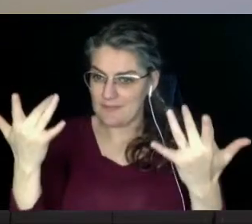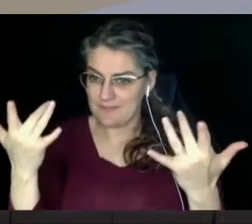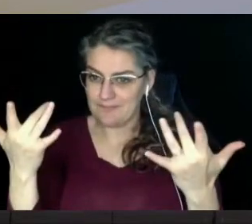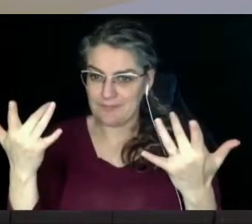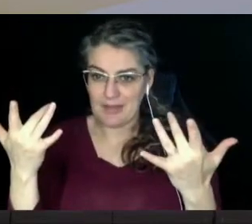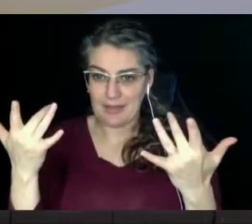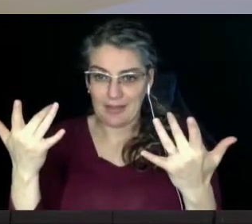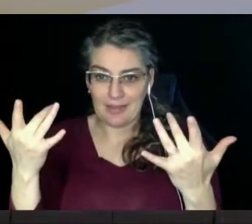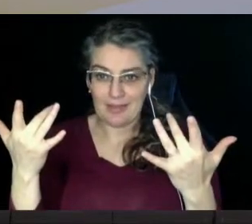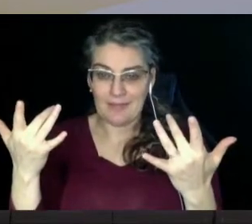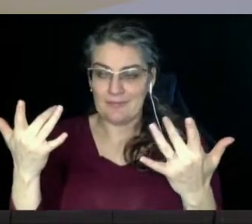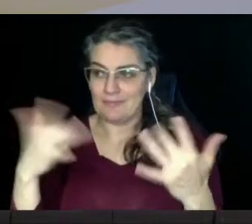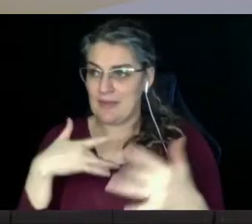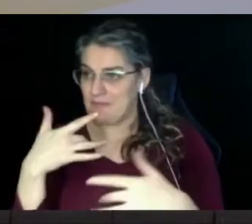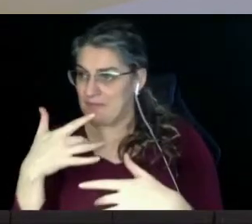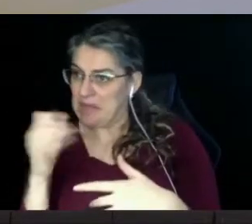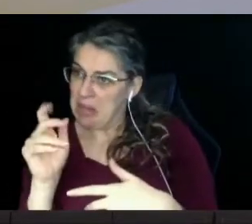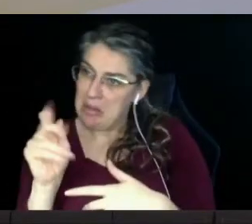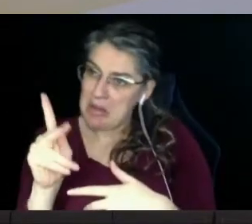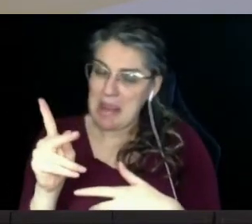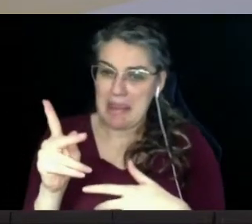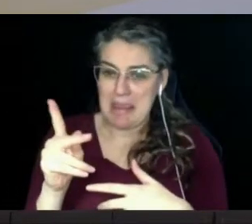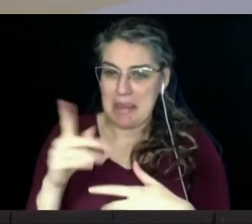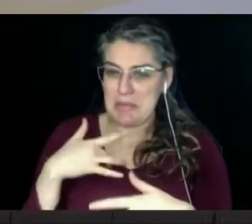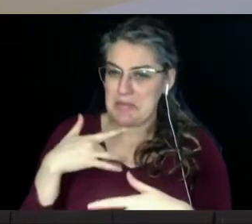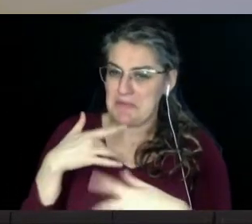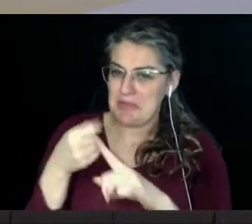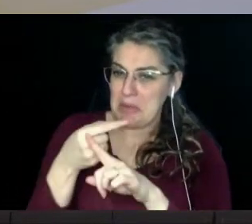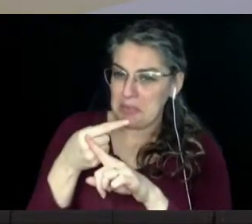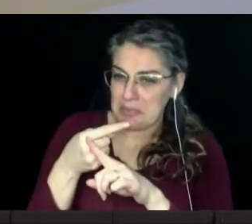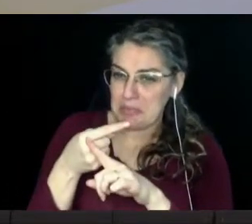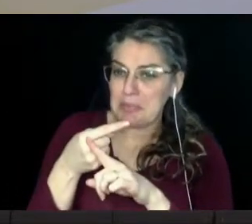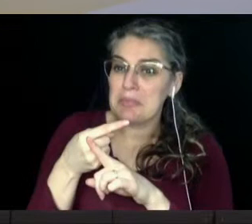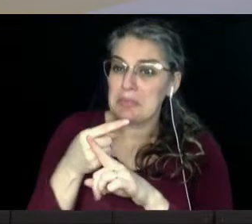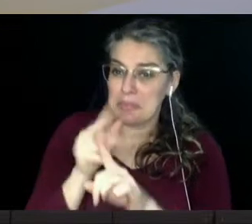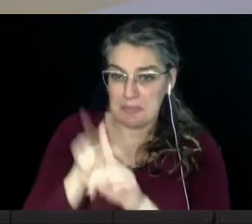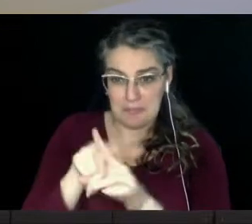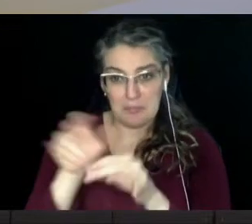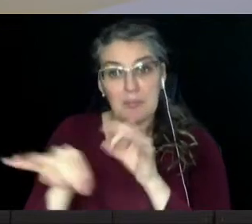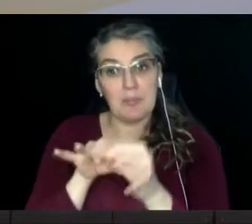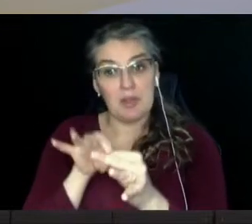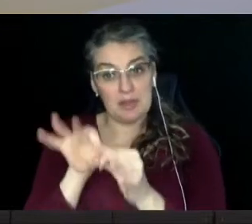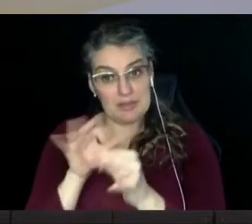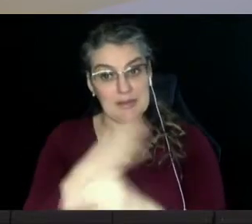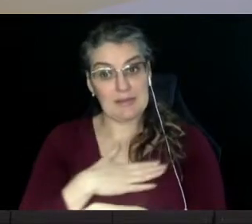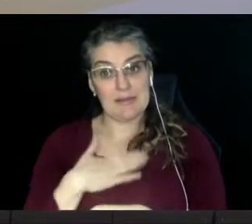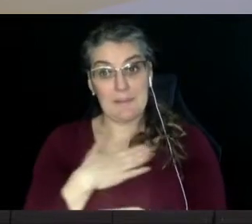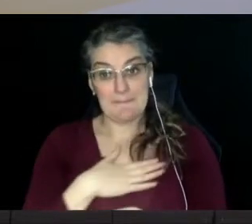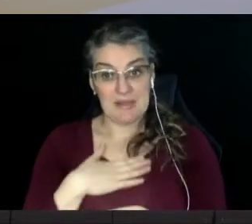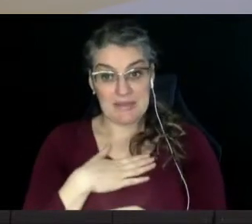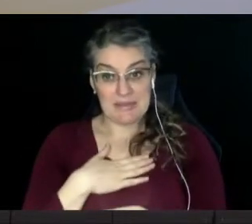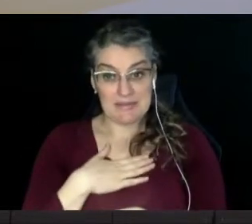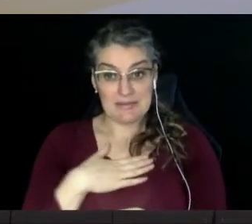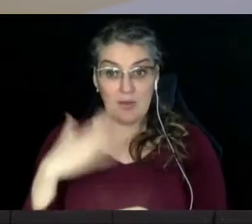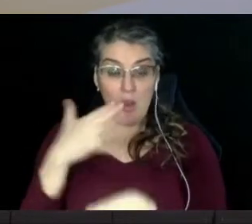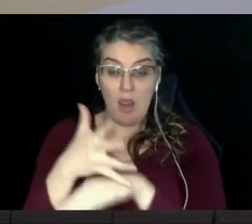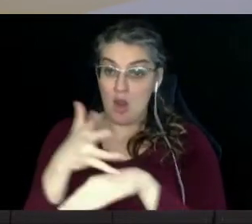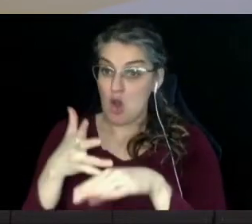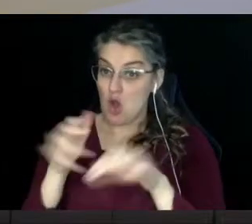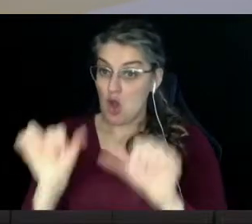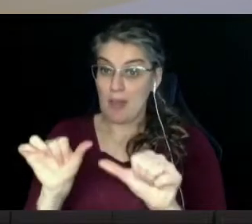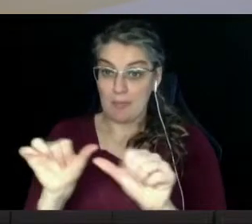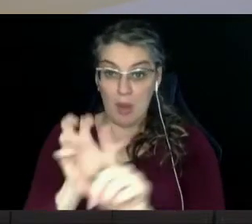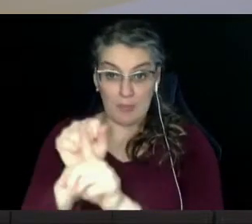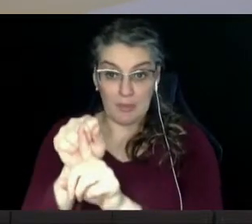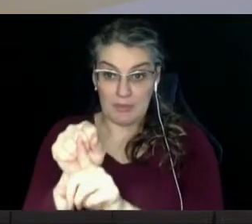variants of concern in Canada underscores the need for individuals to be tested. We want to detect cases as early as possible to